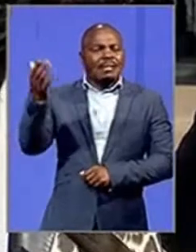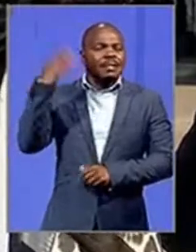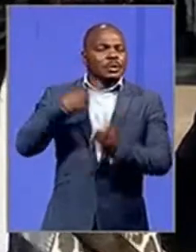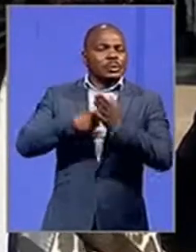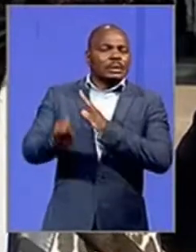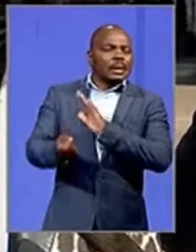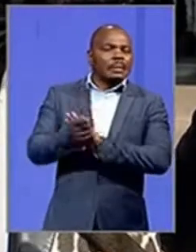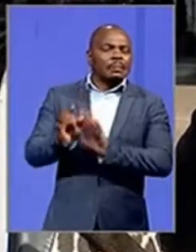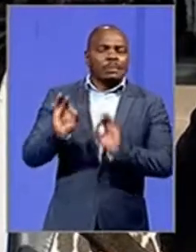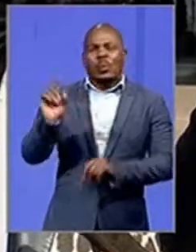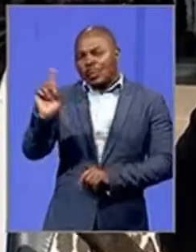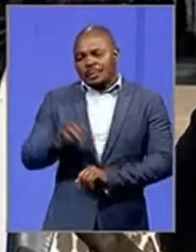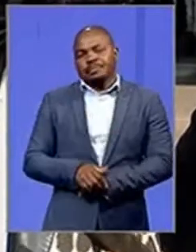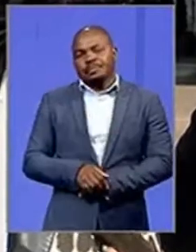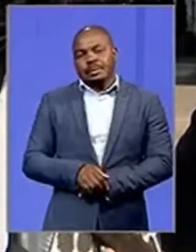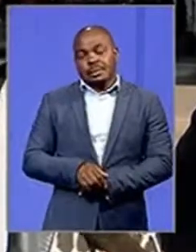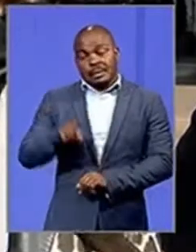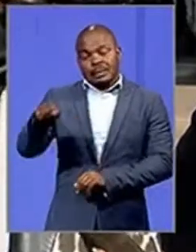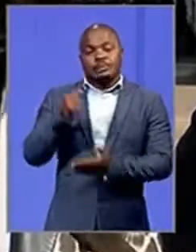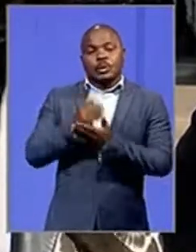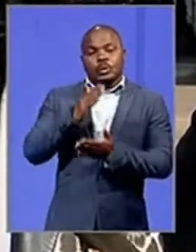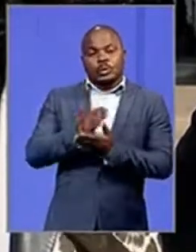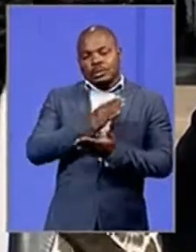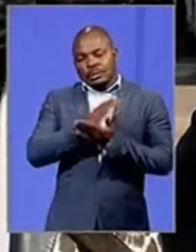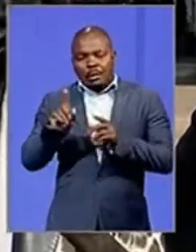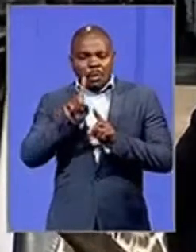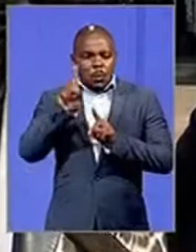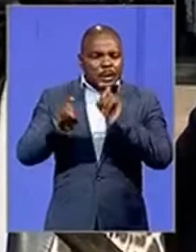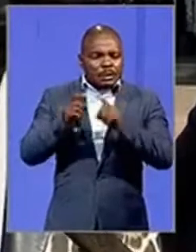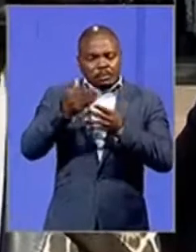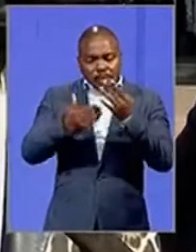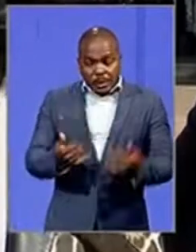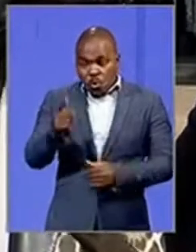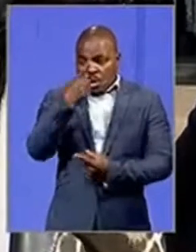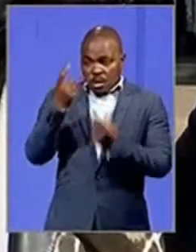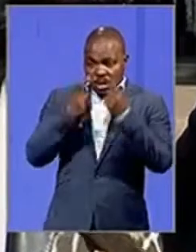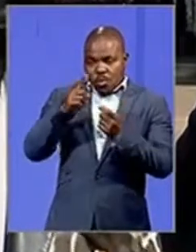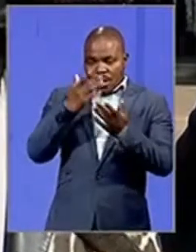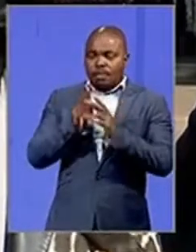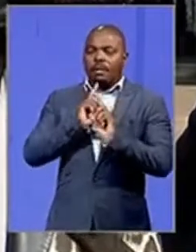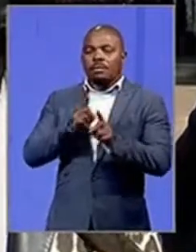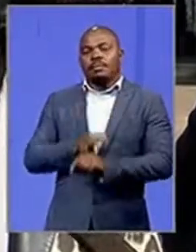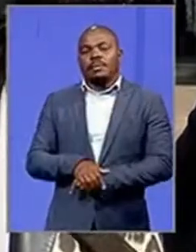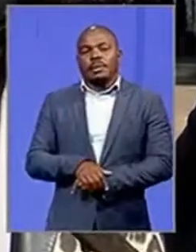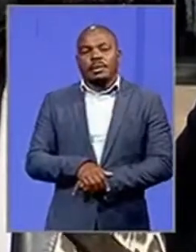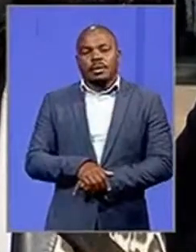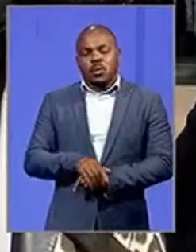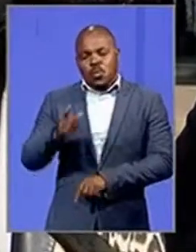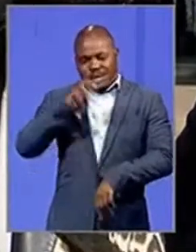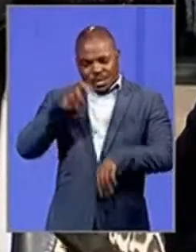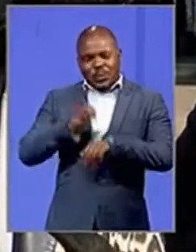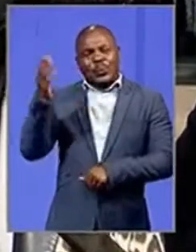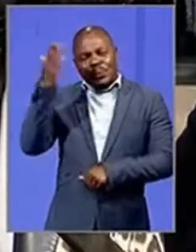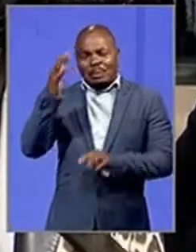week. That will ensure that some of the questions that you've been asking here this morning is covered, so that we know